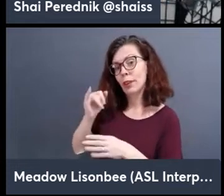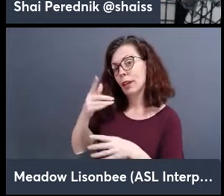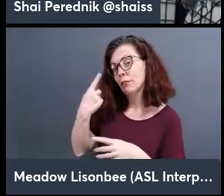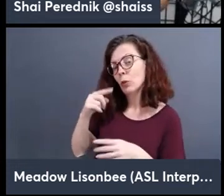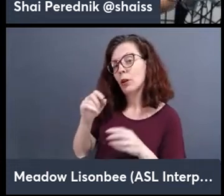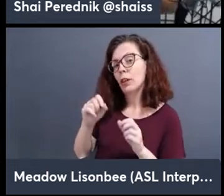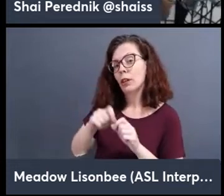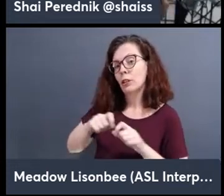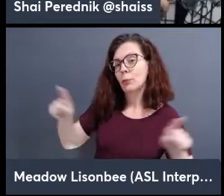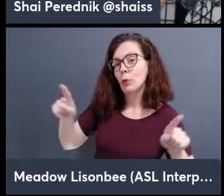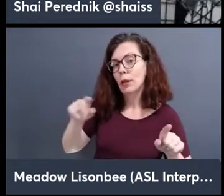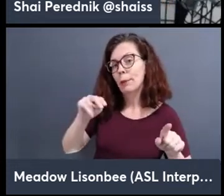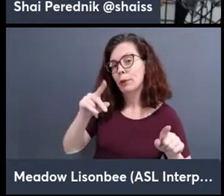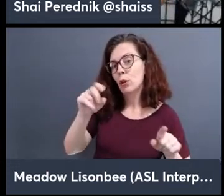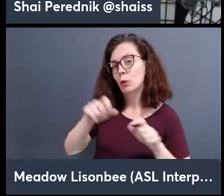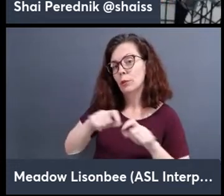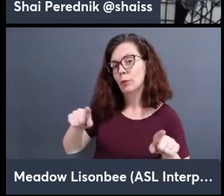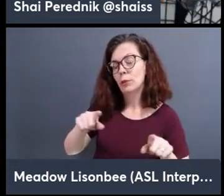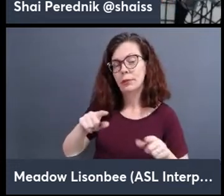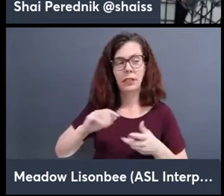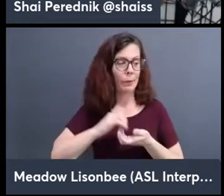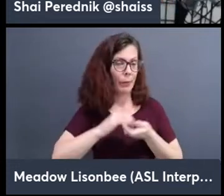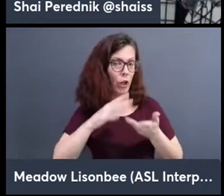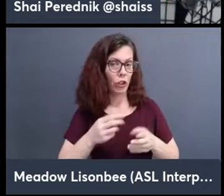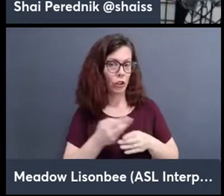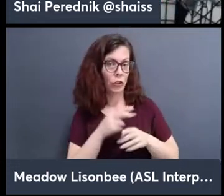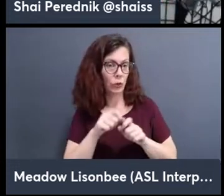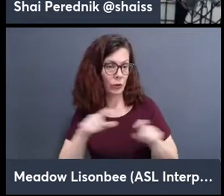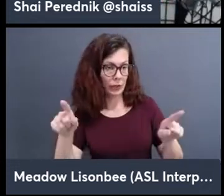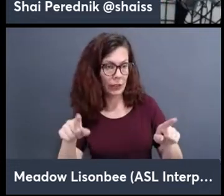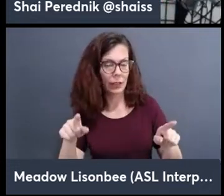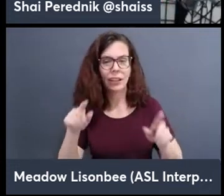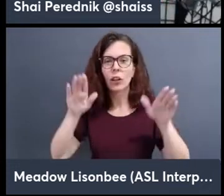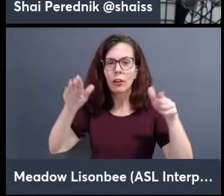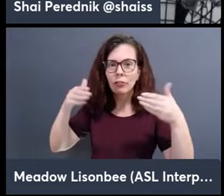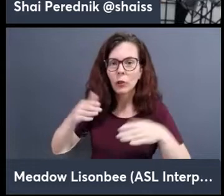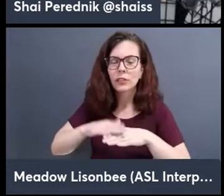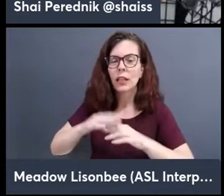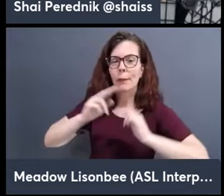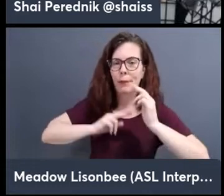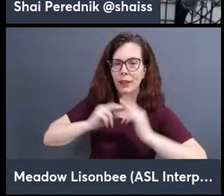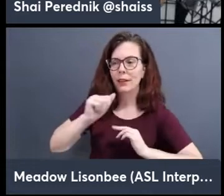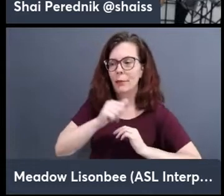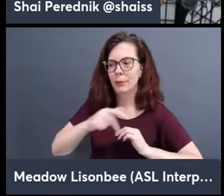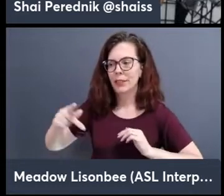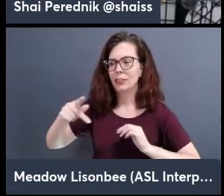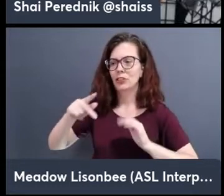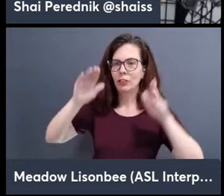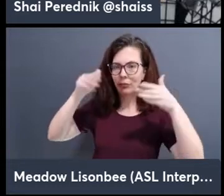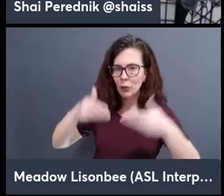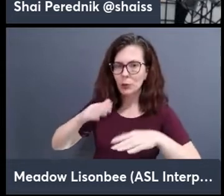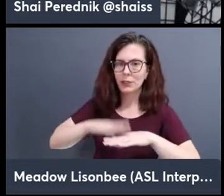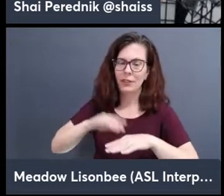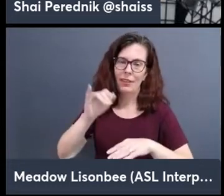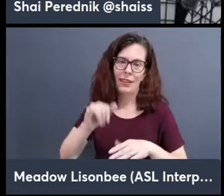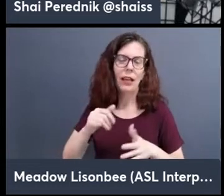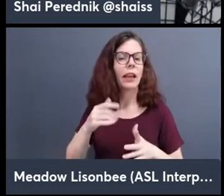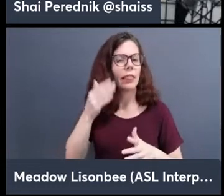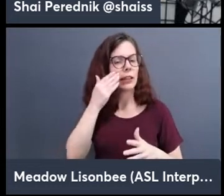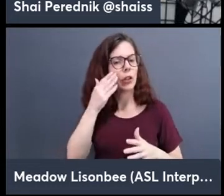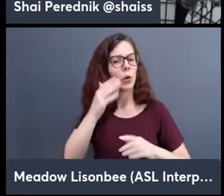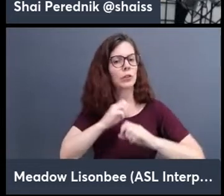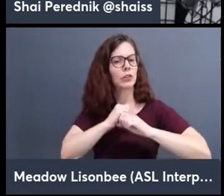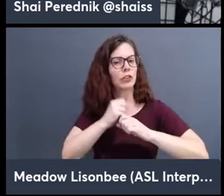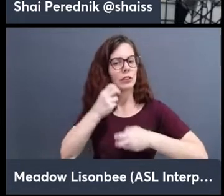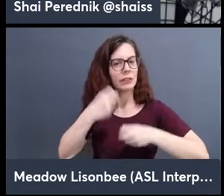deployment, and our partners are using this, that allows them to focus on really building the application and focus on the application part, right? They know that security has been hardened. They know that